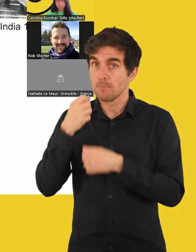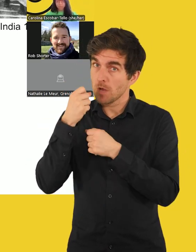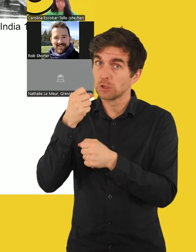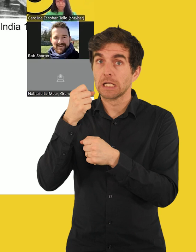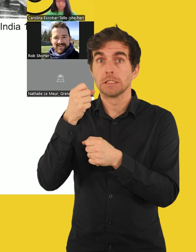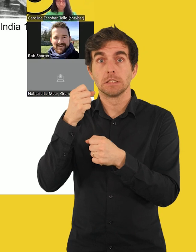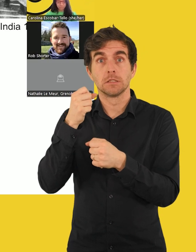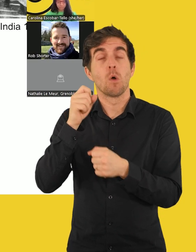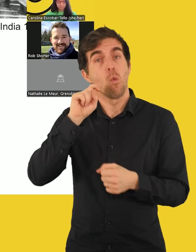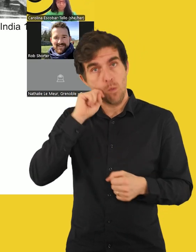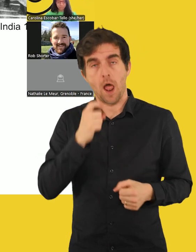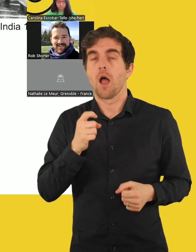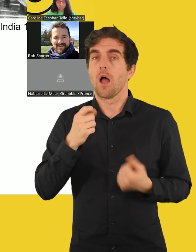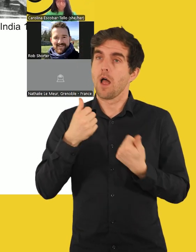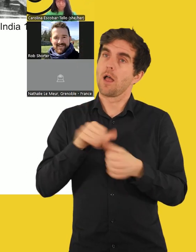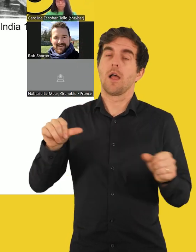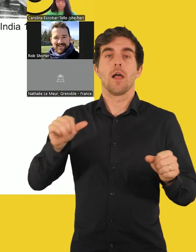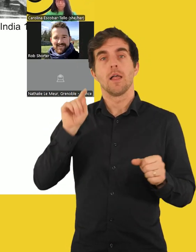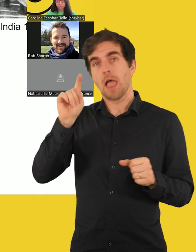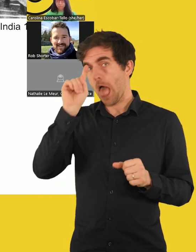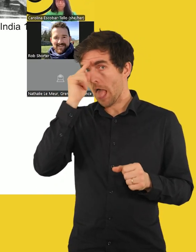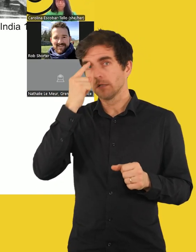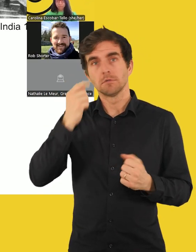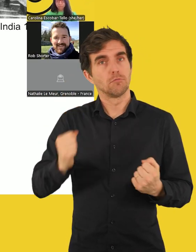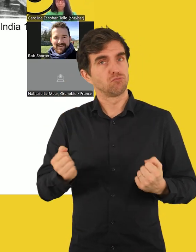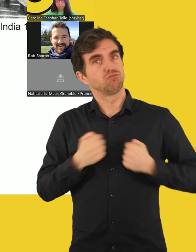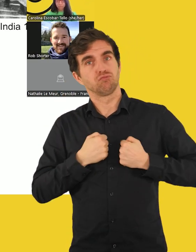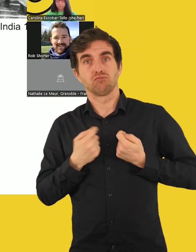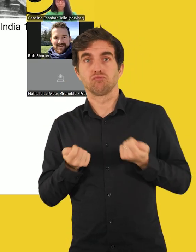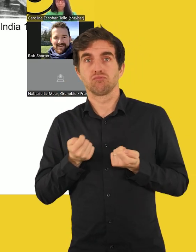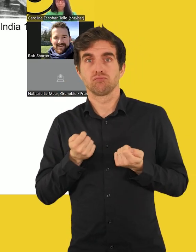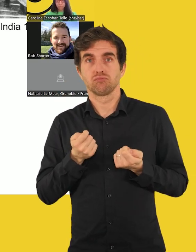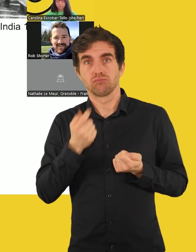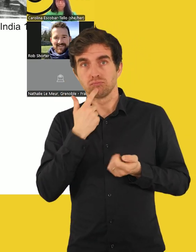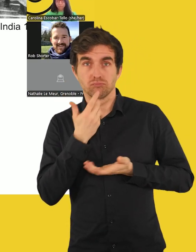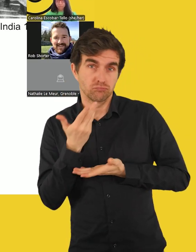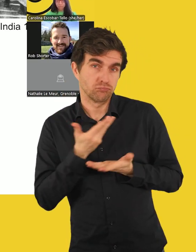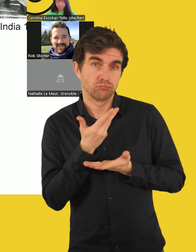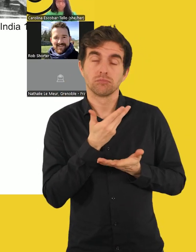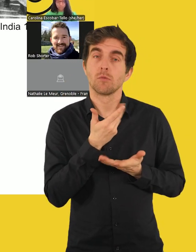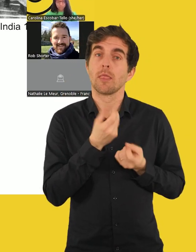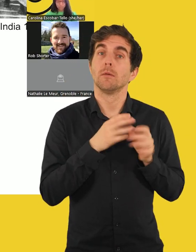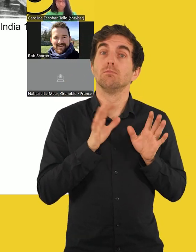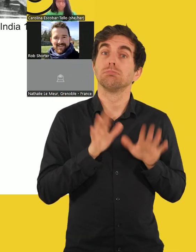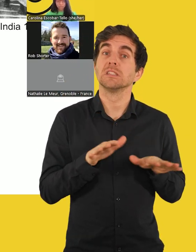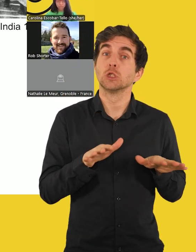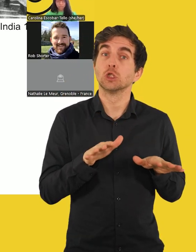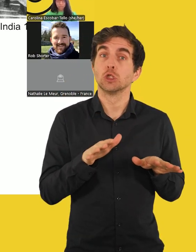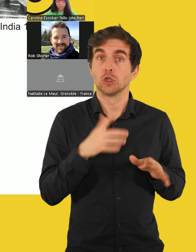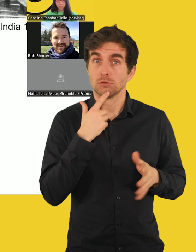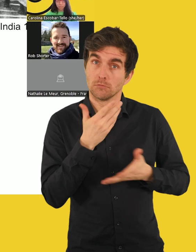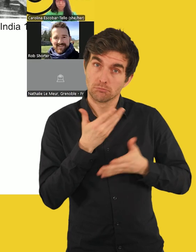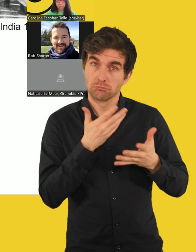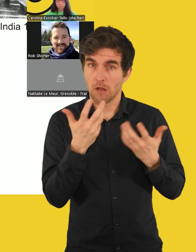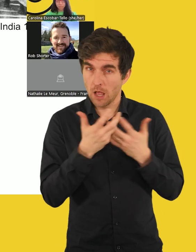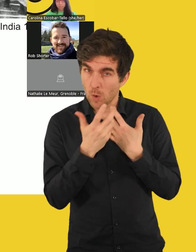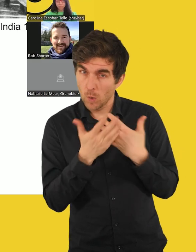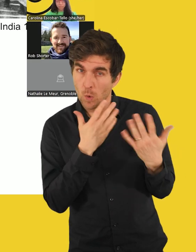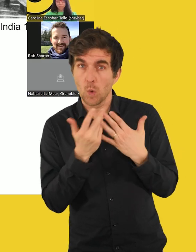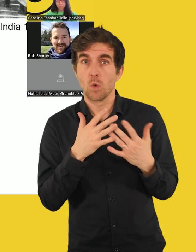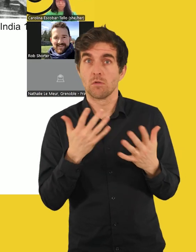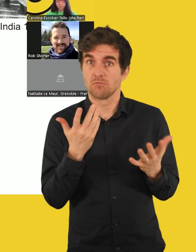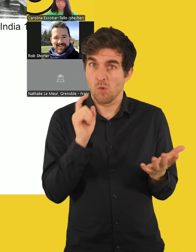as if it was inevitable that India would get home rule. That was every way he had spoke to the British establishment